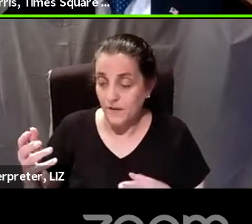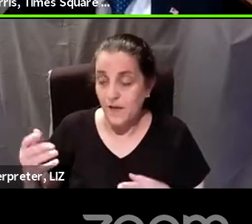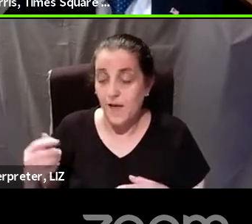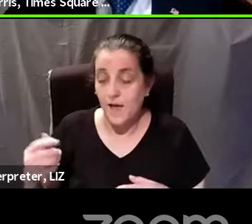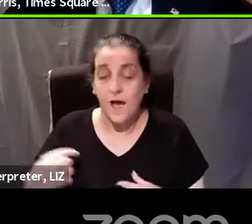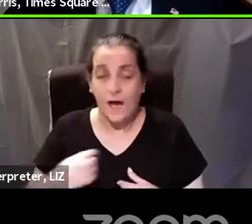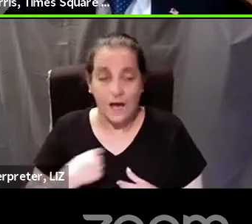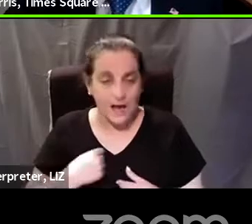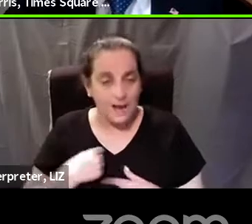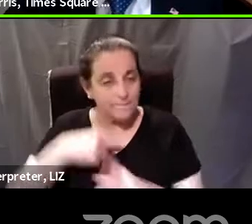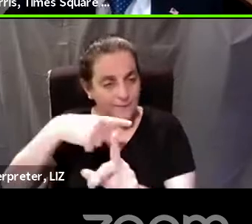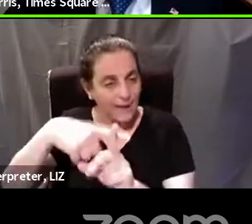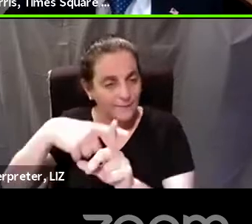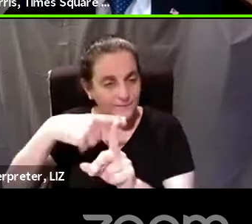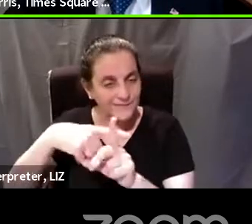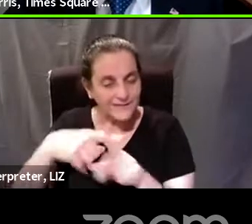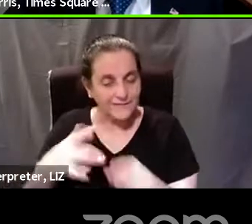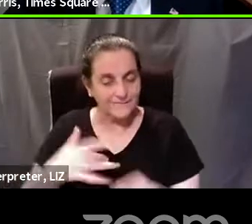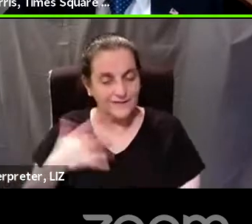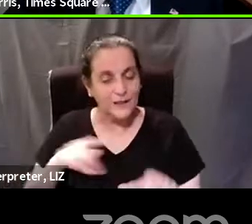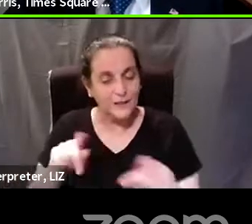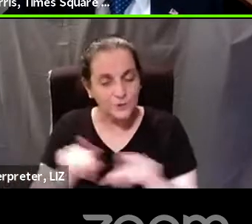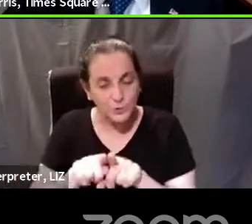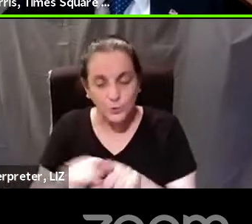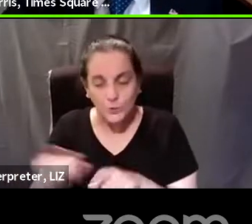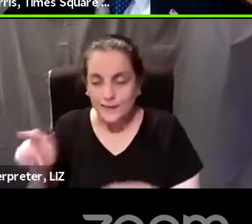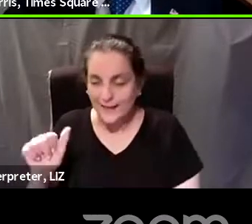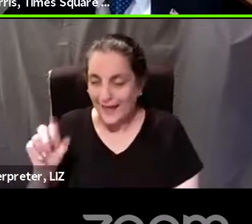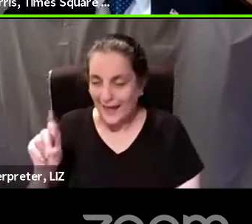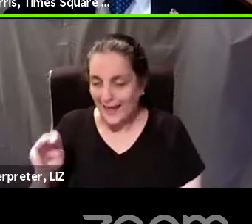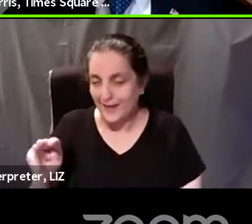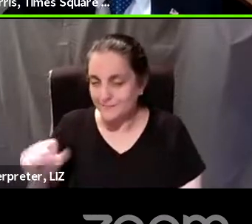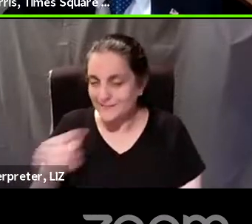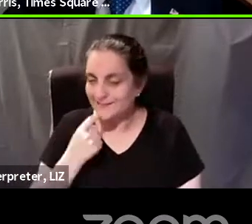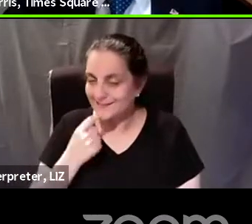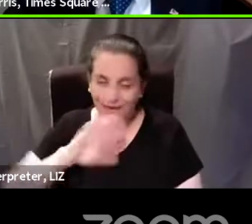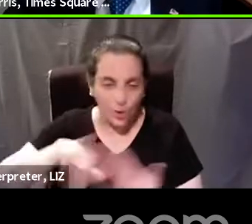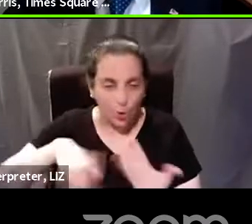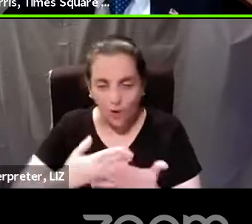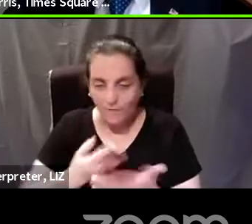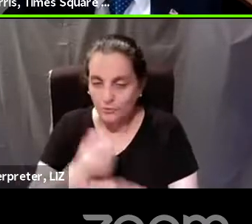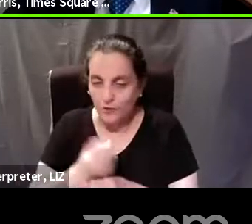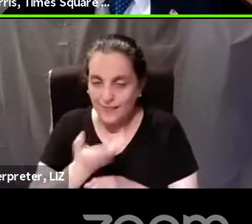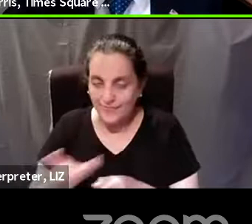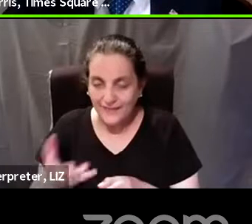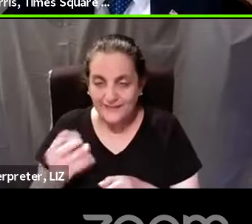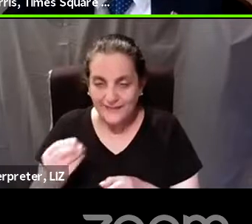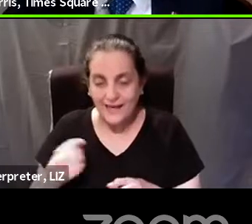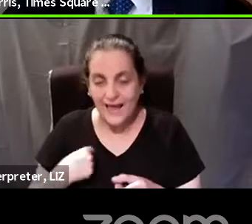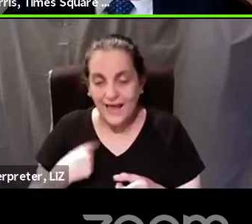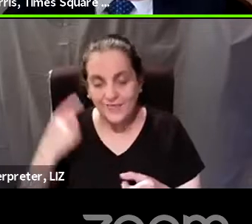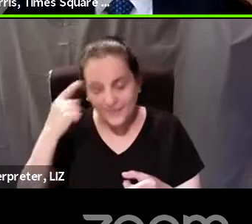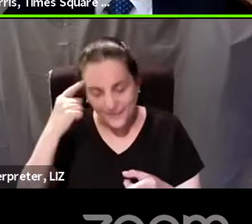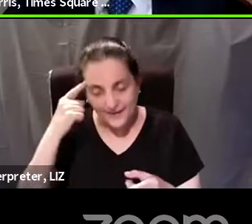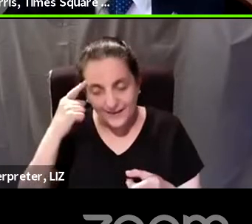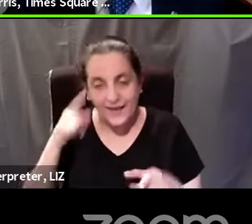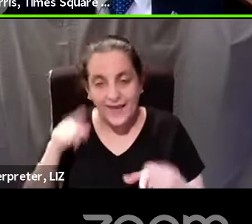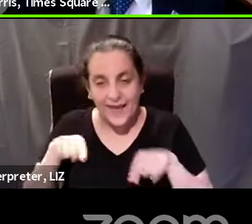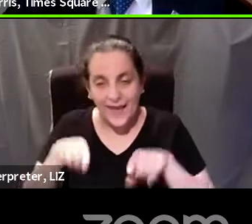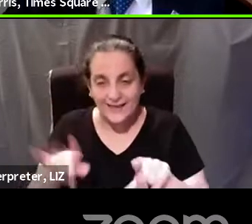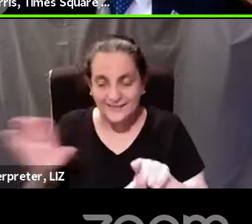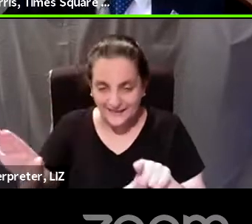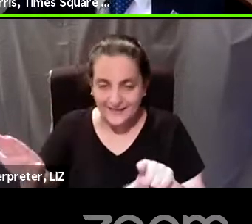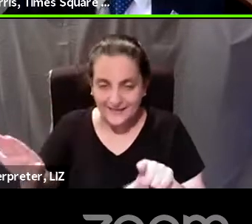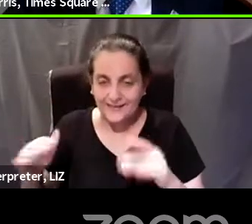I am optimistic. He's saying all the right things. And I think that as his